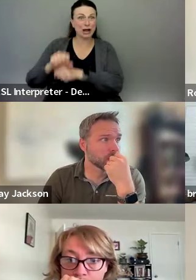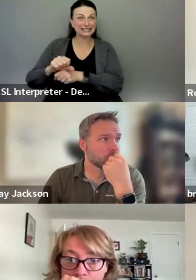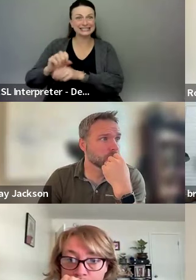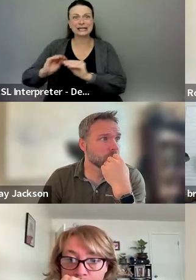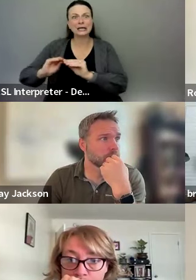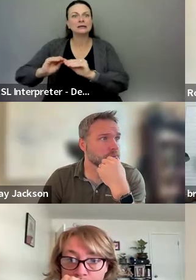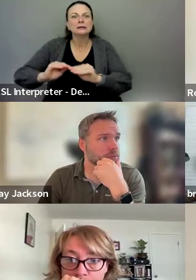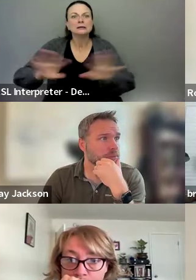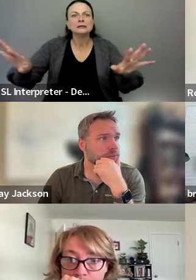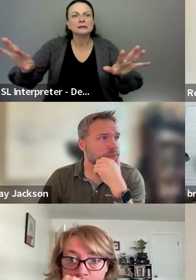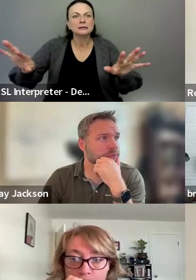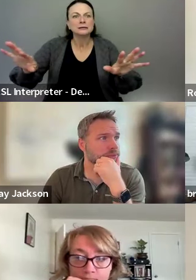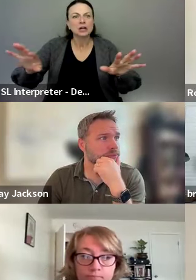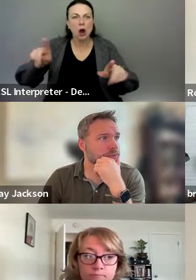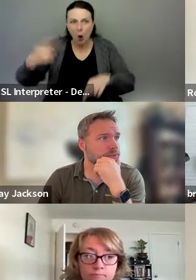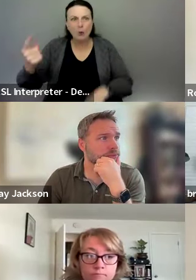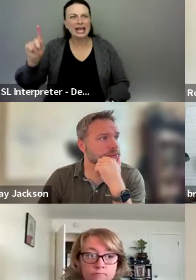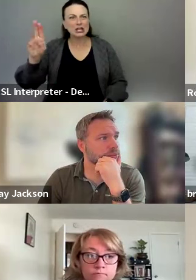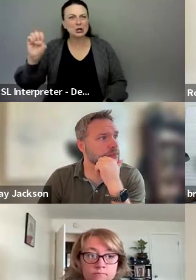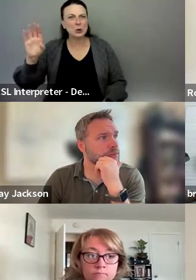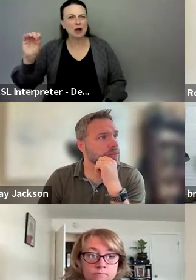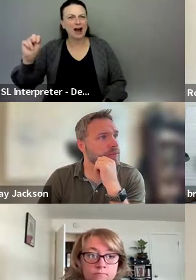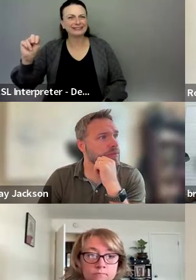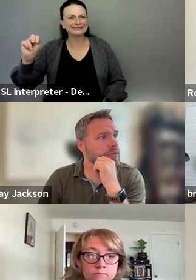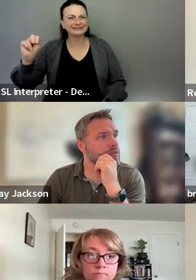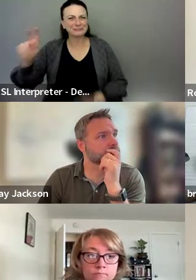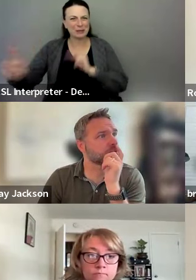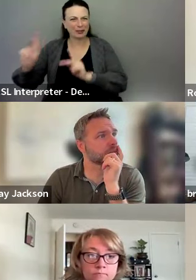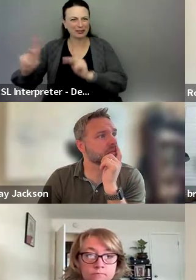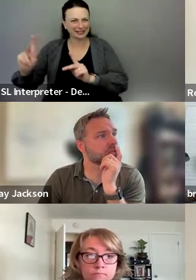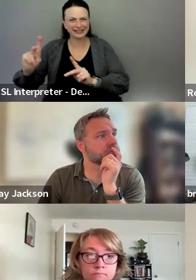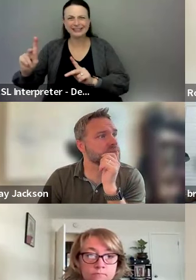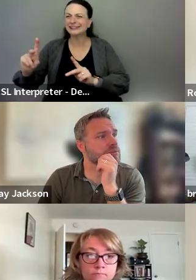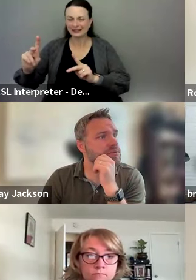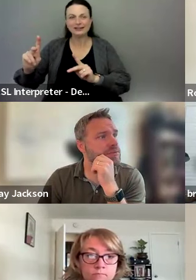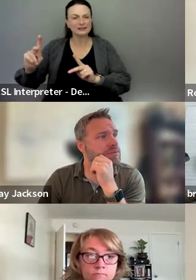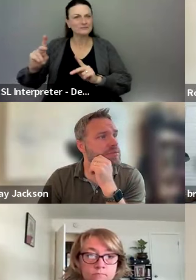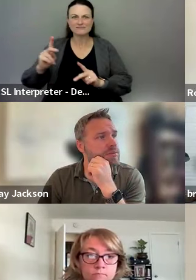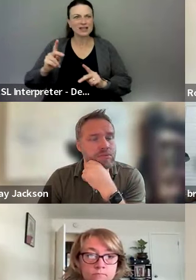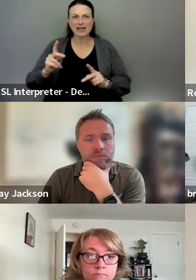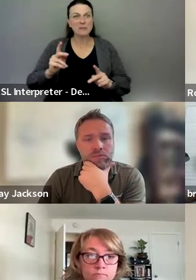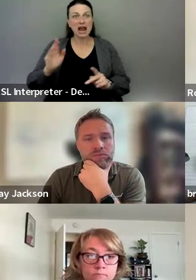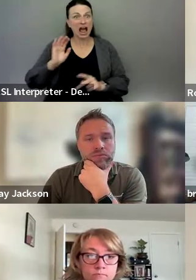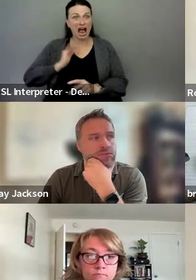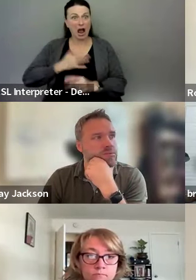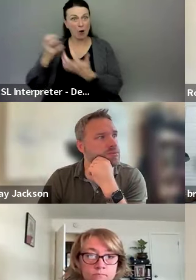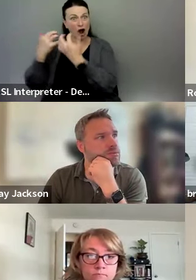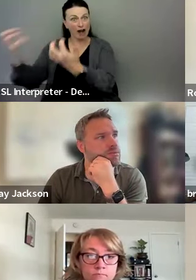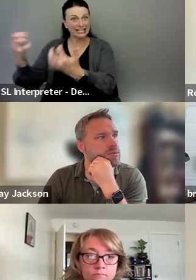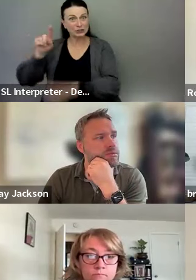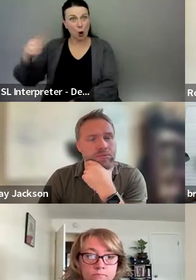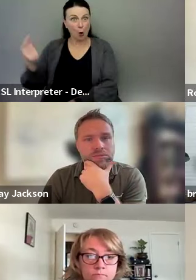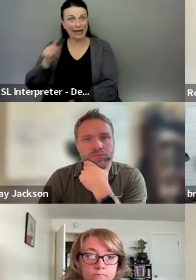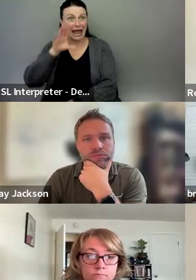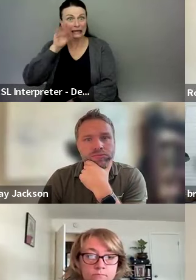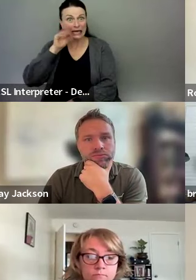to KubeCon. But of course, we always said our audience is not just the Linux Foundation, right?